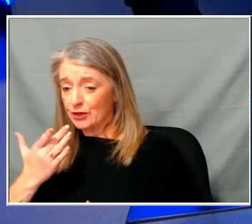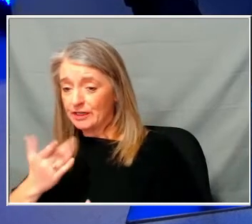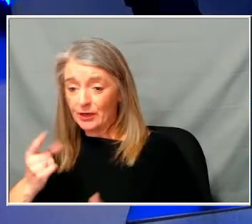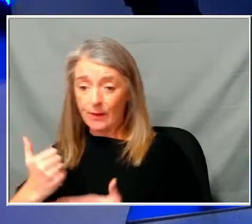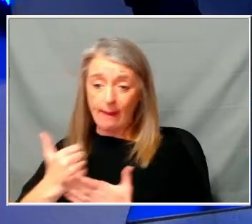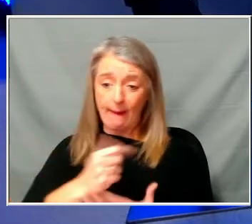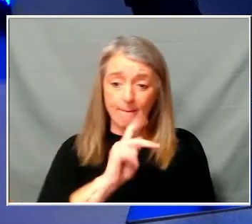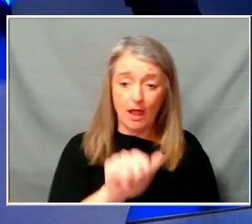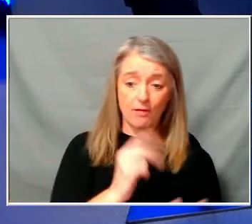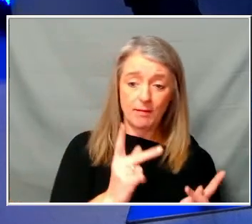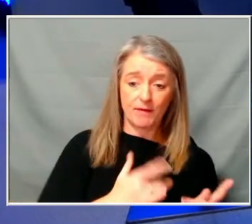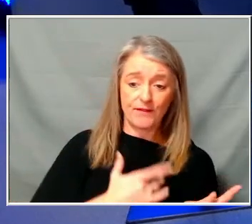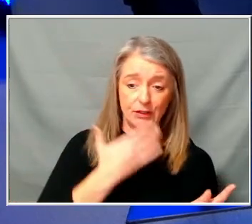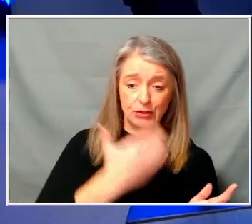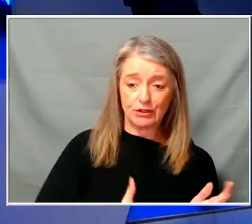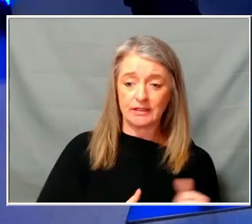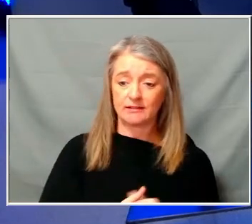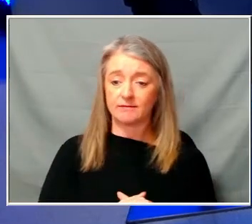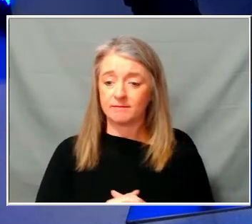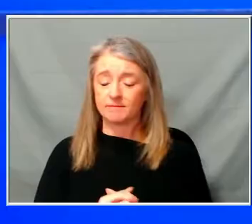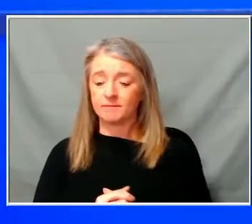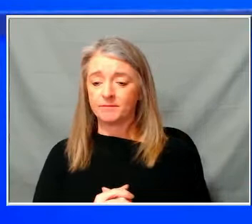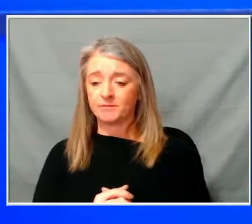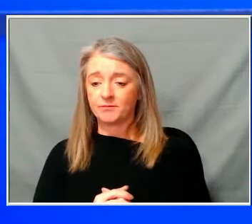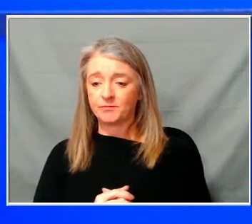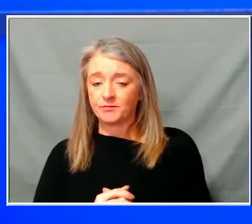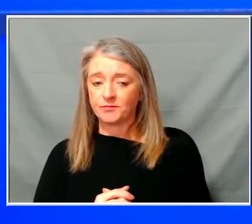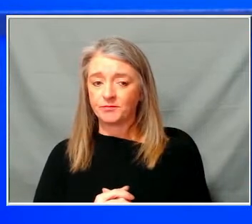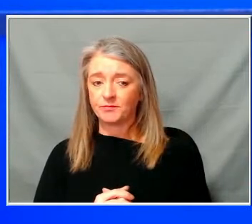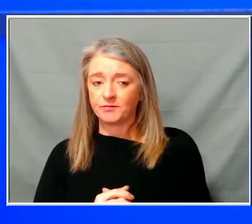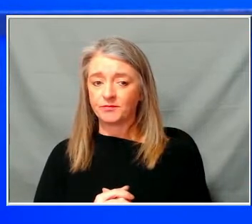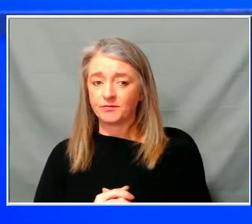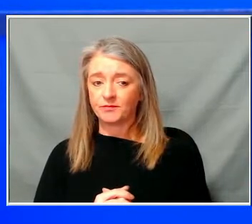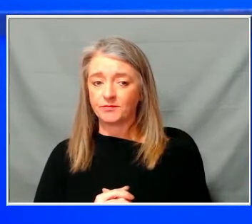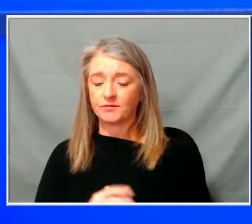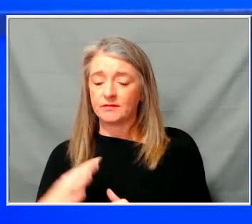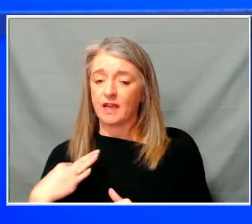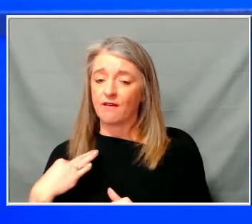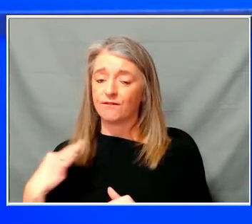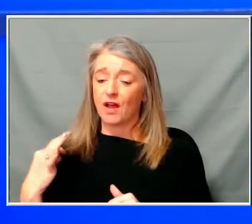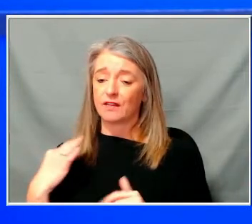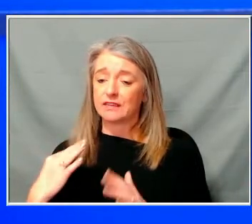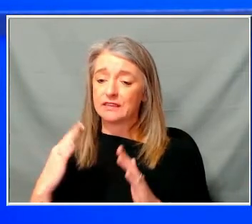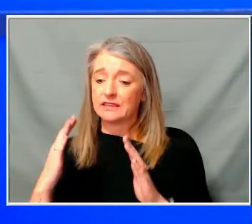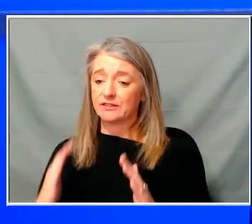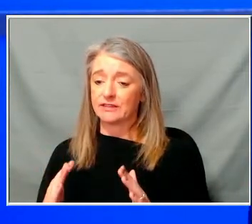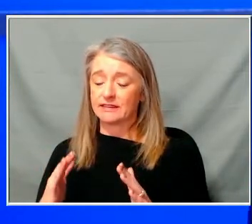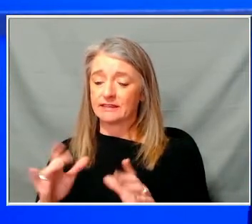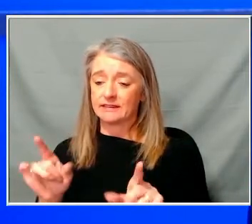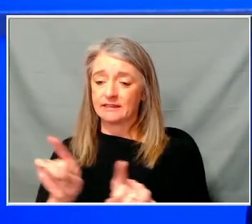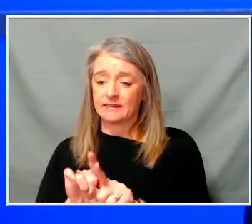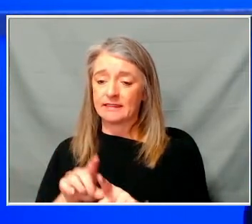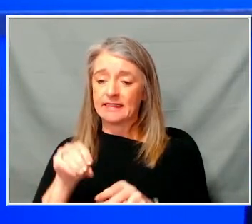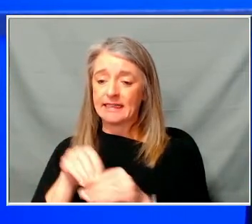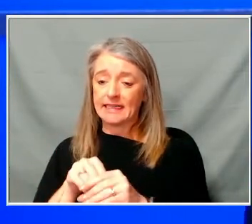good. Yeah. I mean, it's such and volunteering somewhere like this, it's